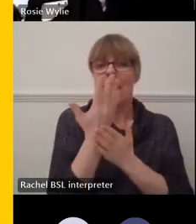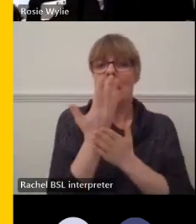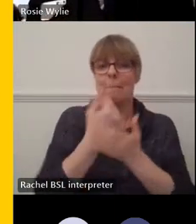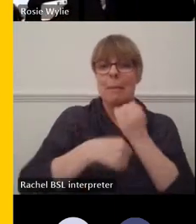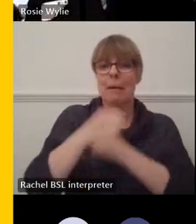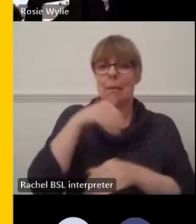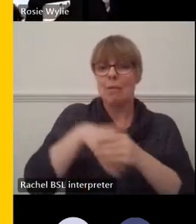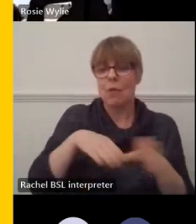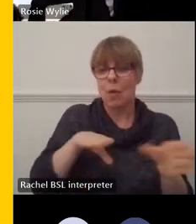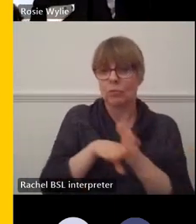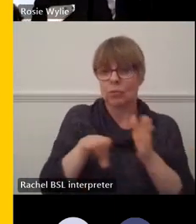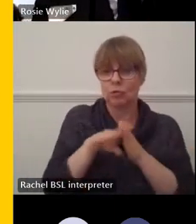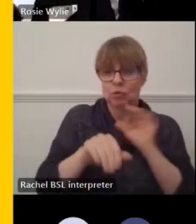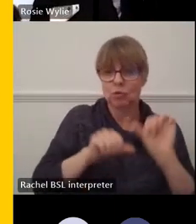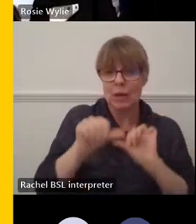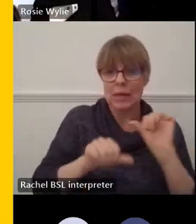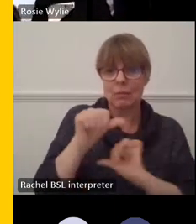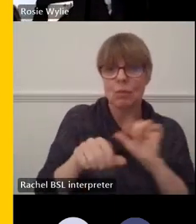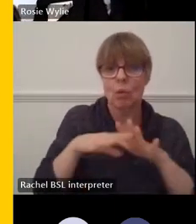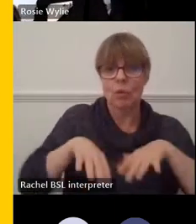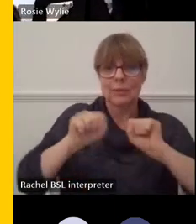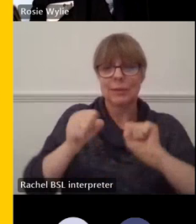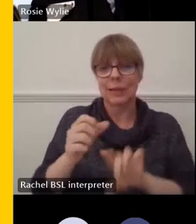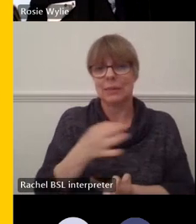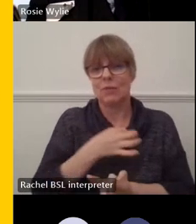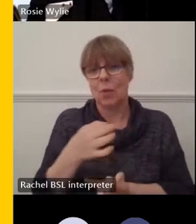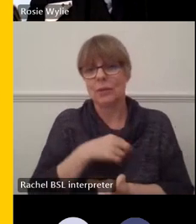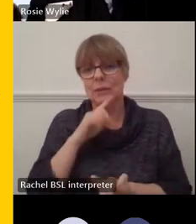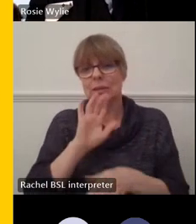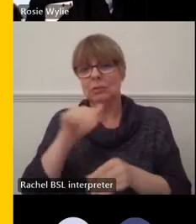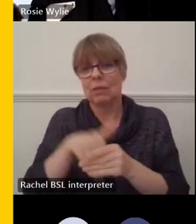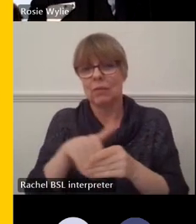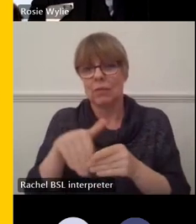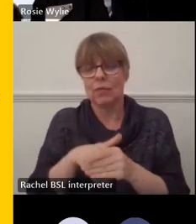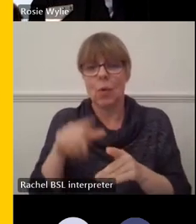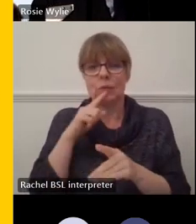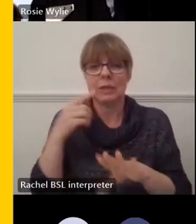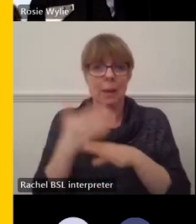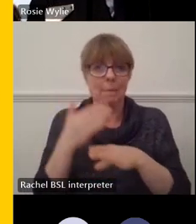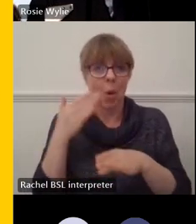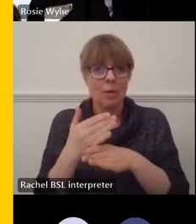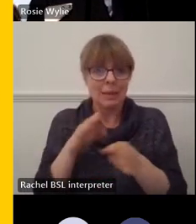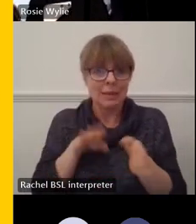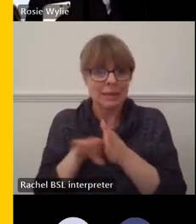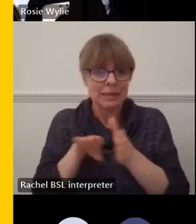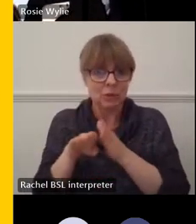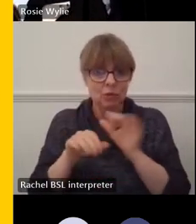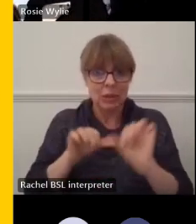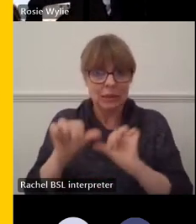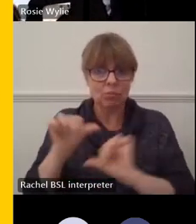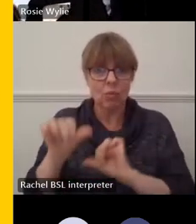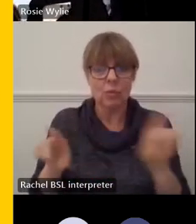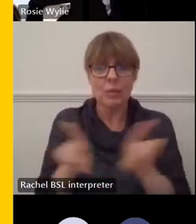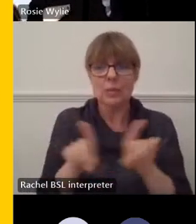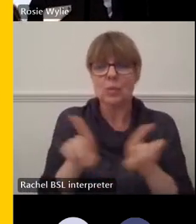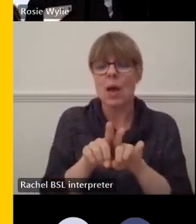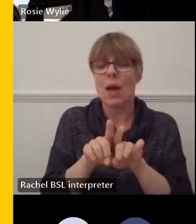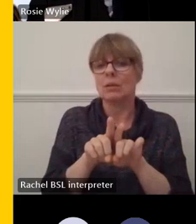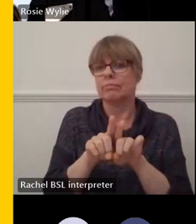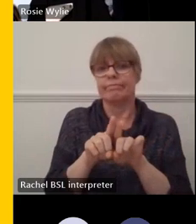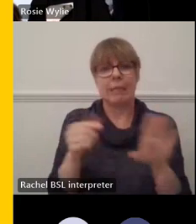programs, they started volunteering as well, participating in our employability training programs that we were doing, and also